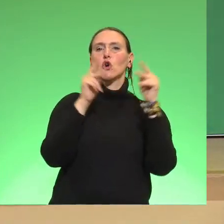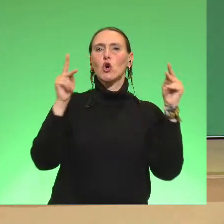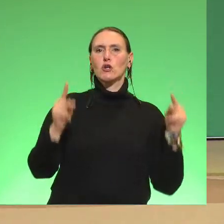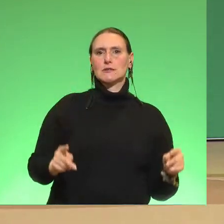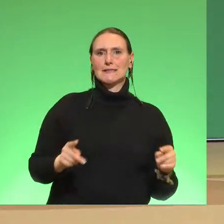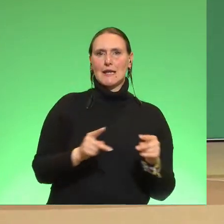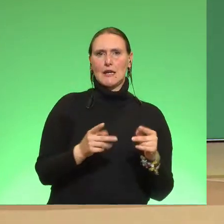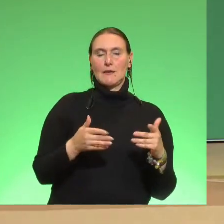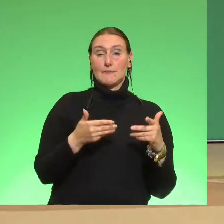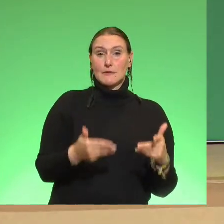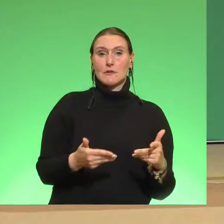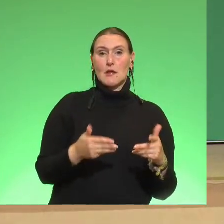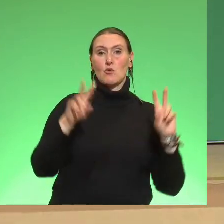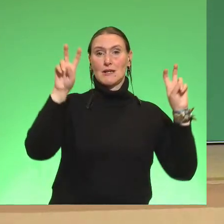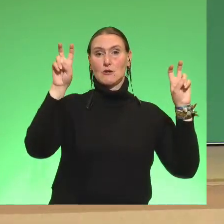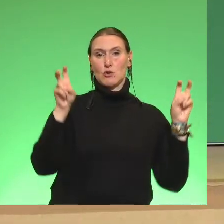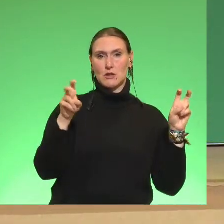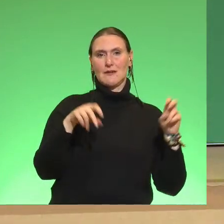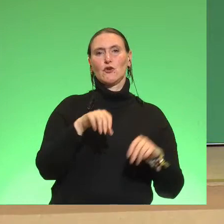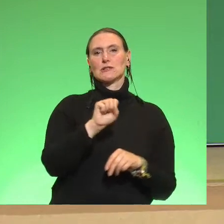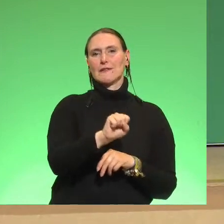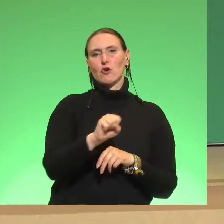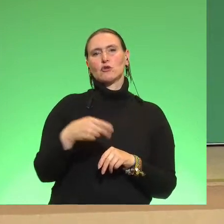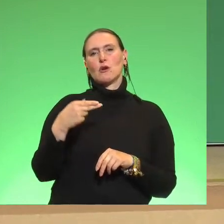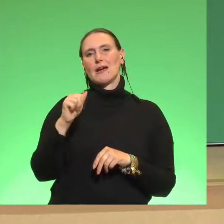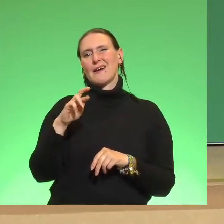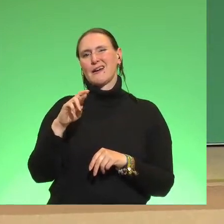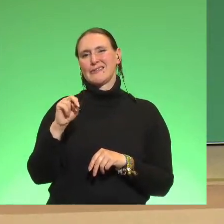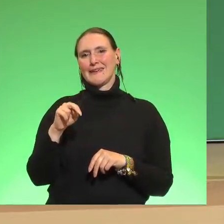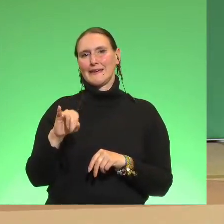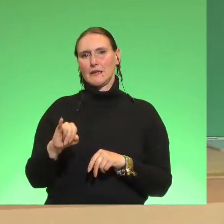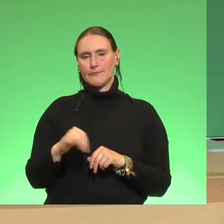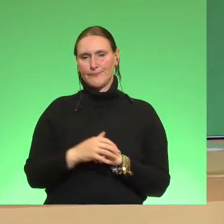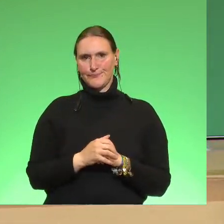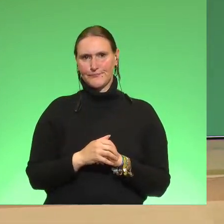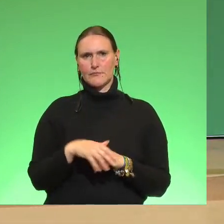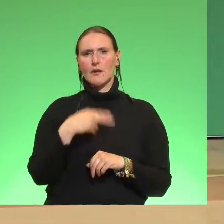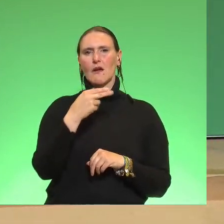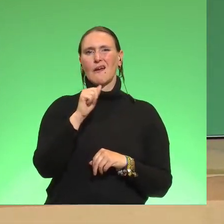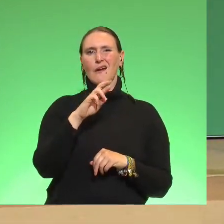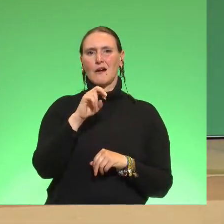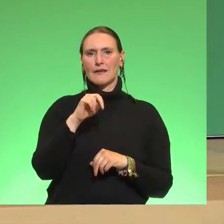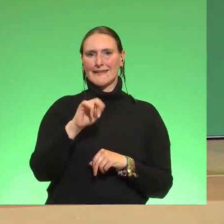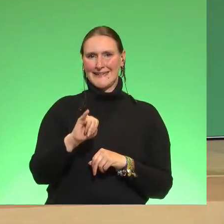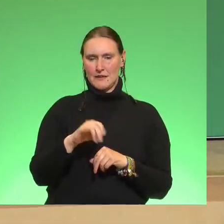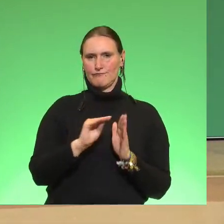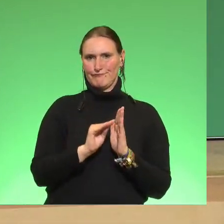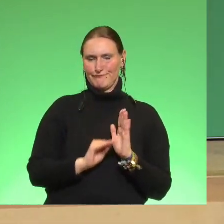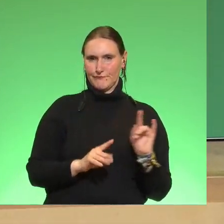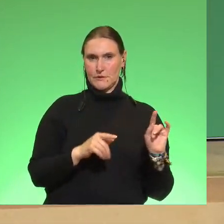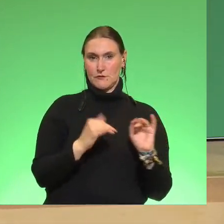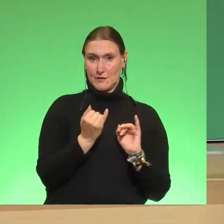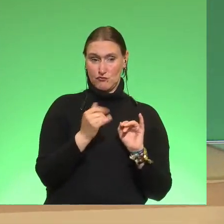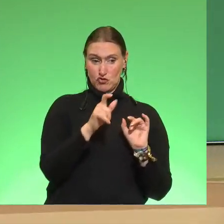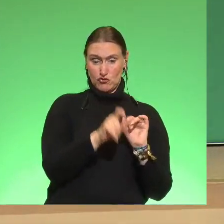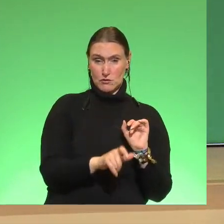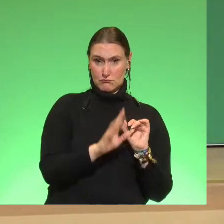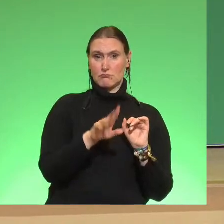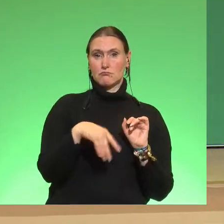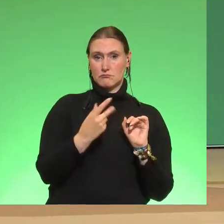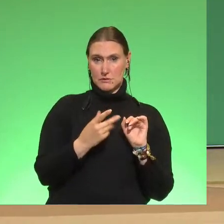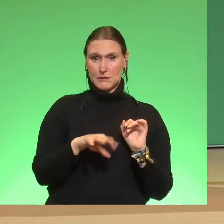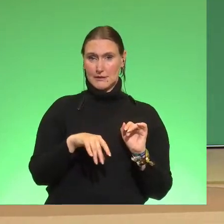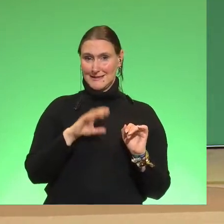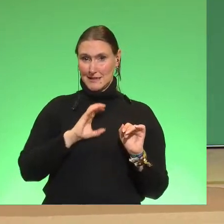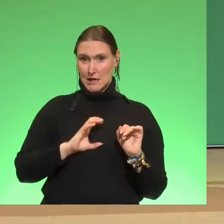rather long quotation of Stefano Harney. So as described by Harney, such individual is characterized, quote, by